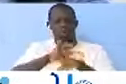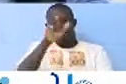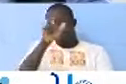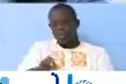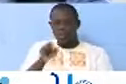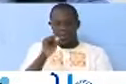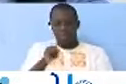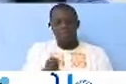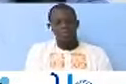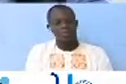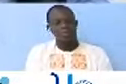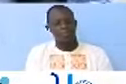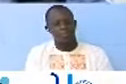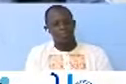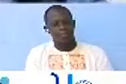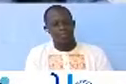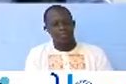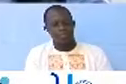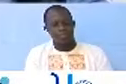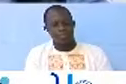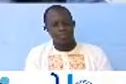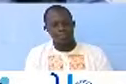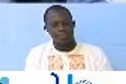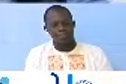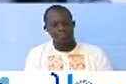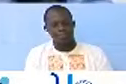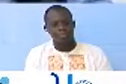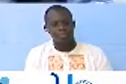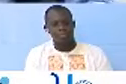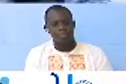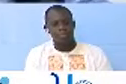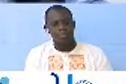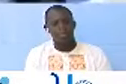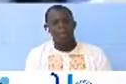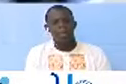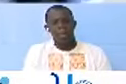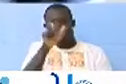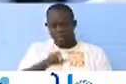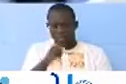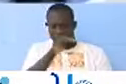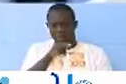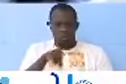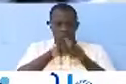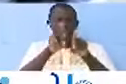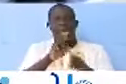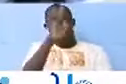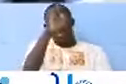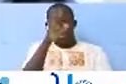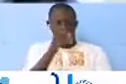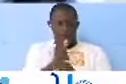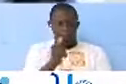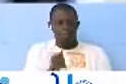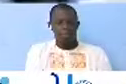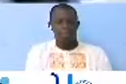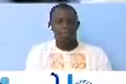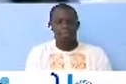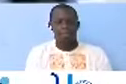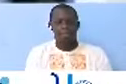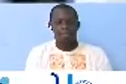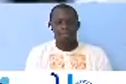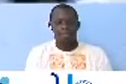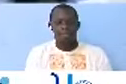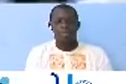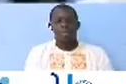sane la. Min sane? La min sane. Ala de maroro. With the help of Allah. Tara mfin kapinti